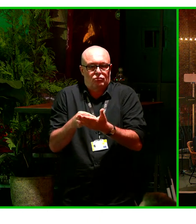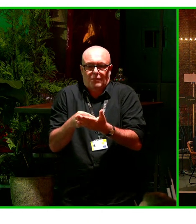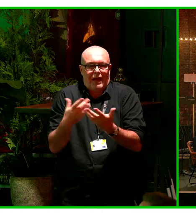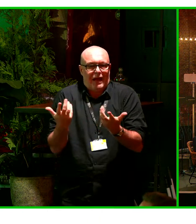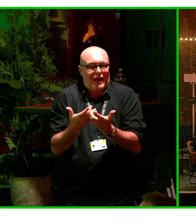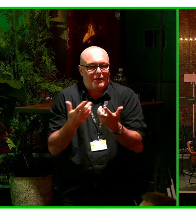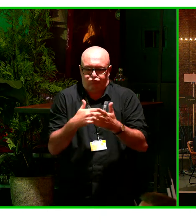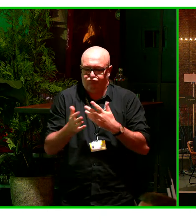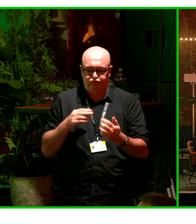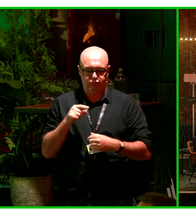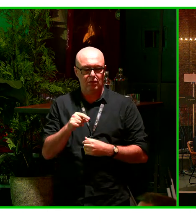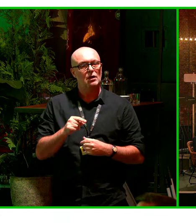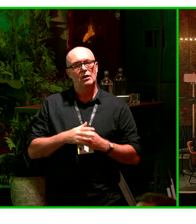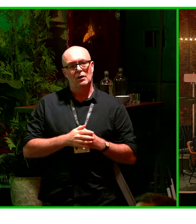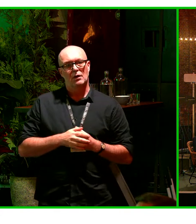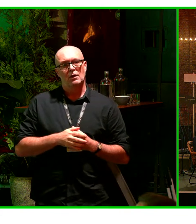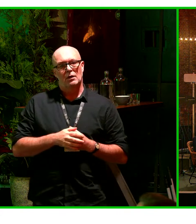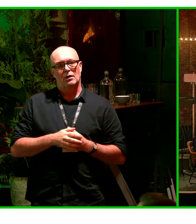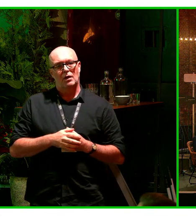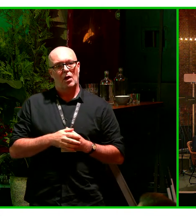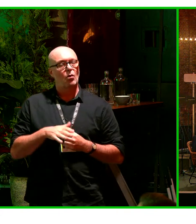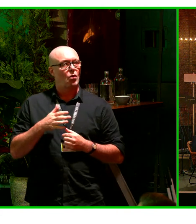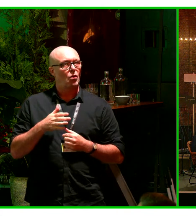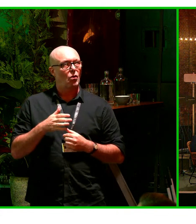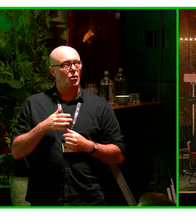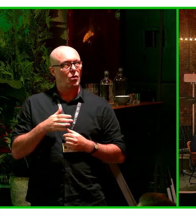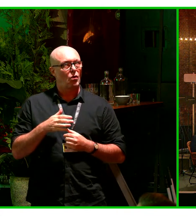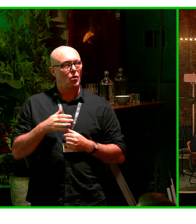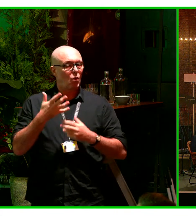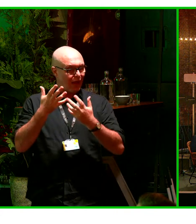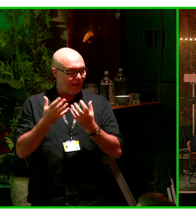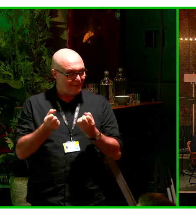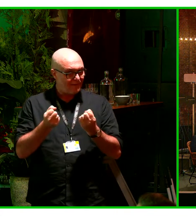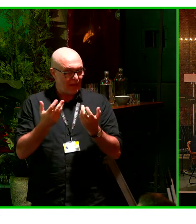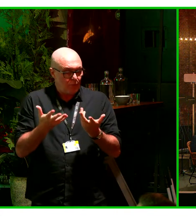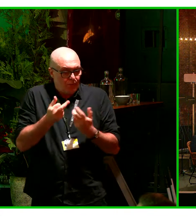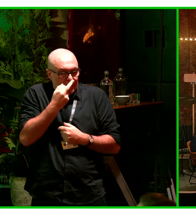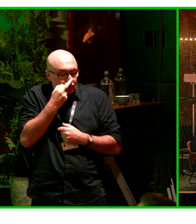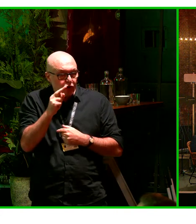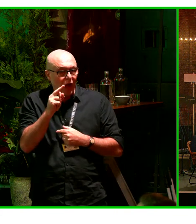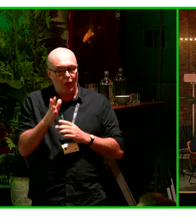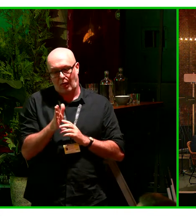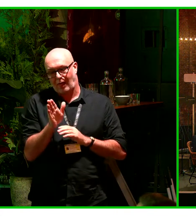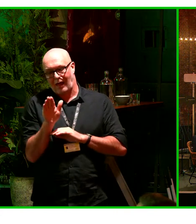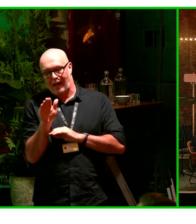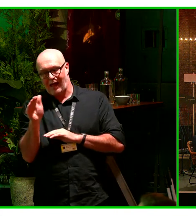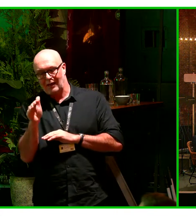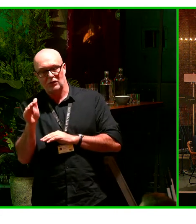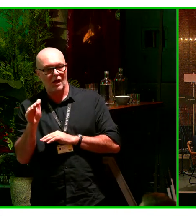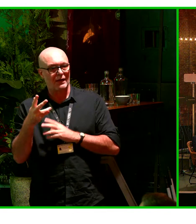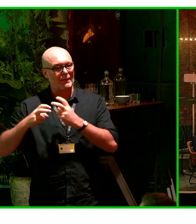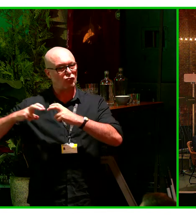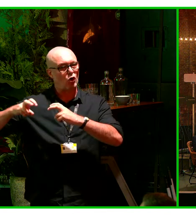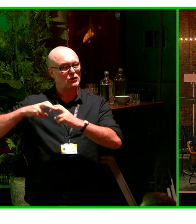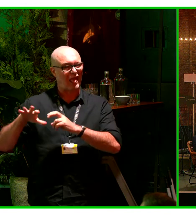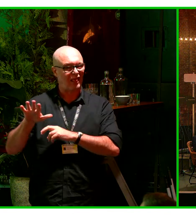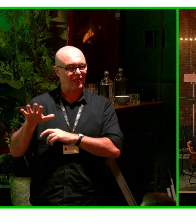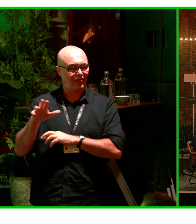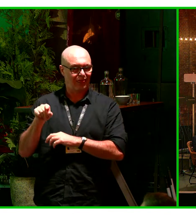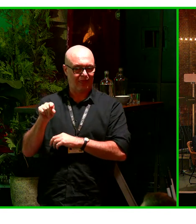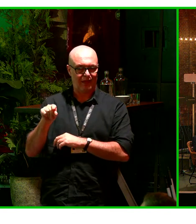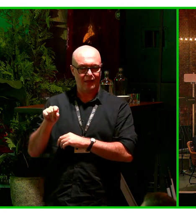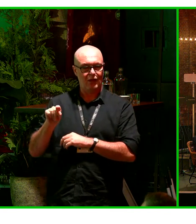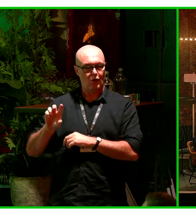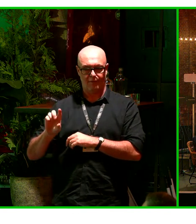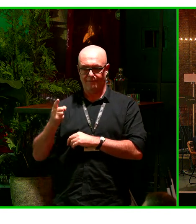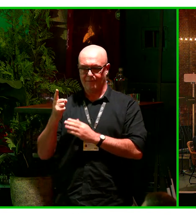Having said all that, it is something that's doable. We've got a trial at Whitworth, just outside of Greater Manchester, near Rochdale, where we've got one of the first homes